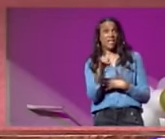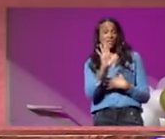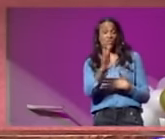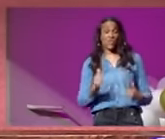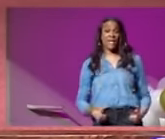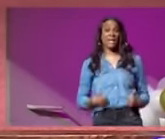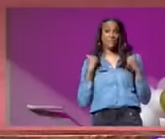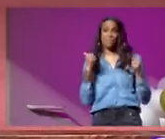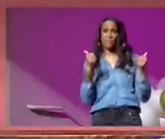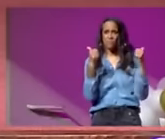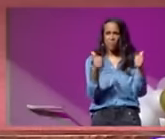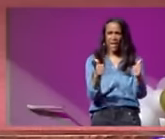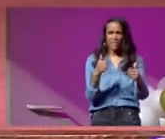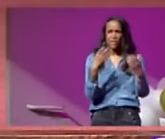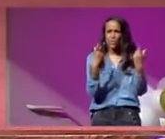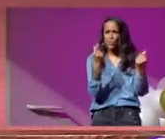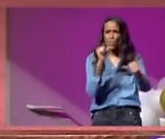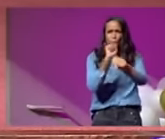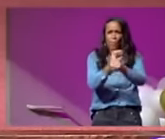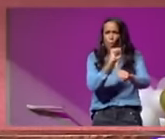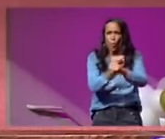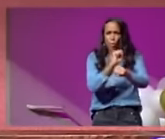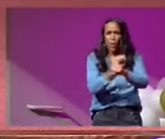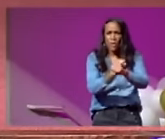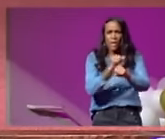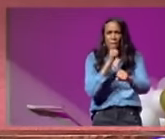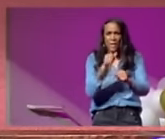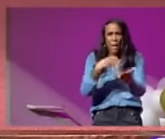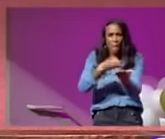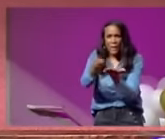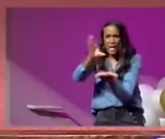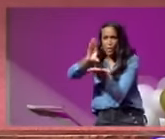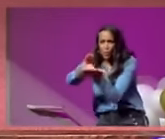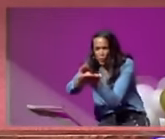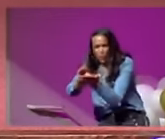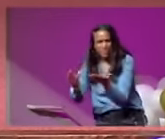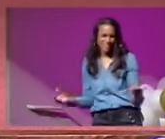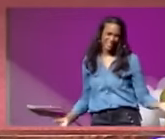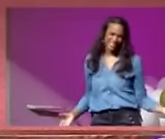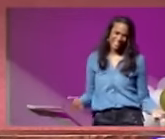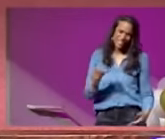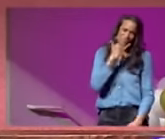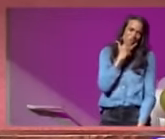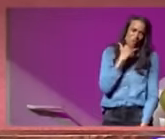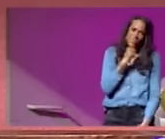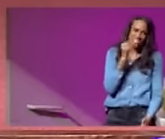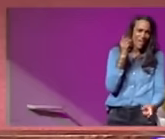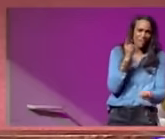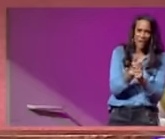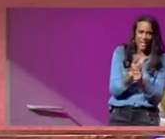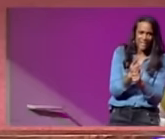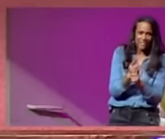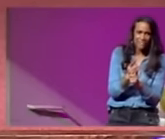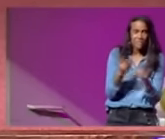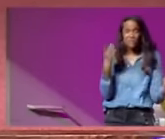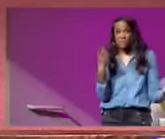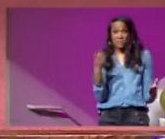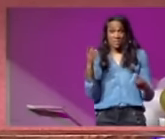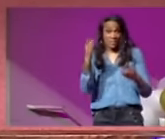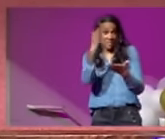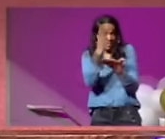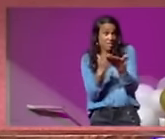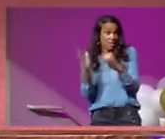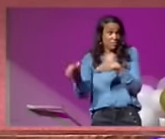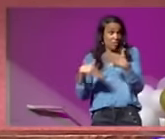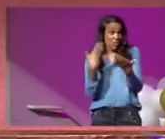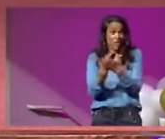are doing more work but getting less pay, that is sin that we live in. A lot of us go to church to